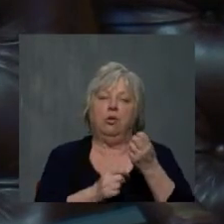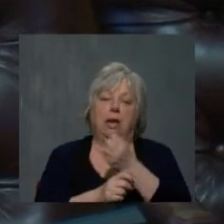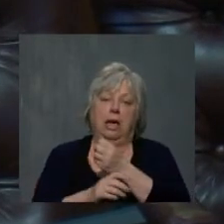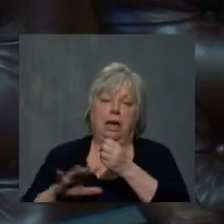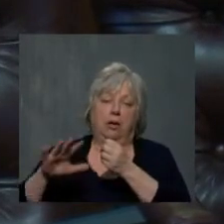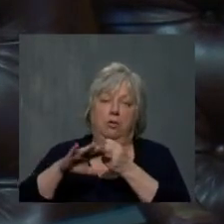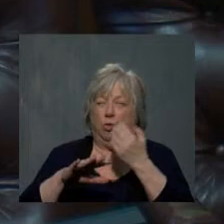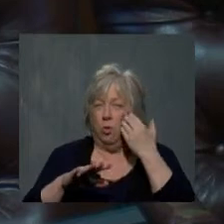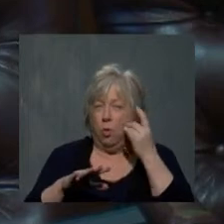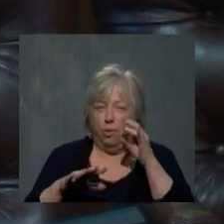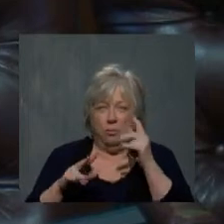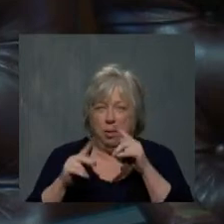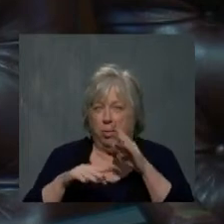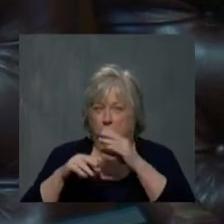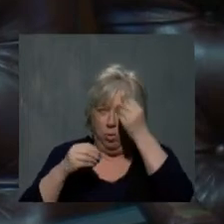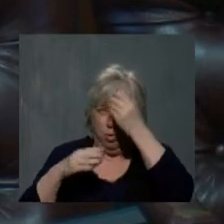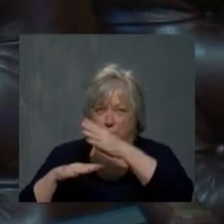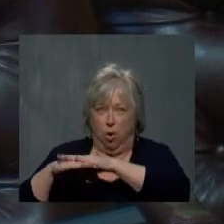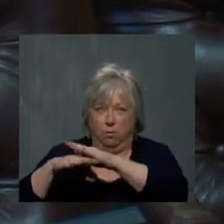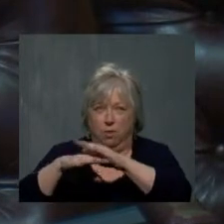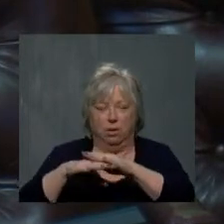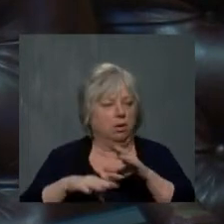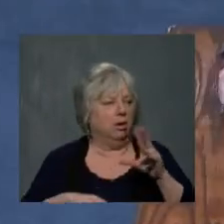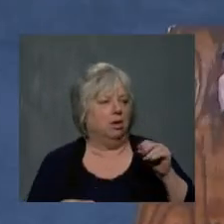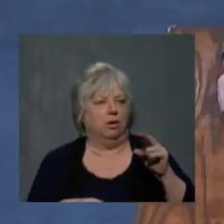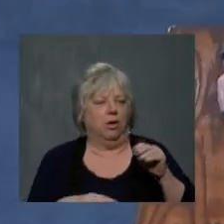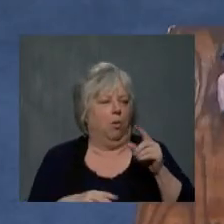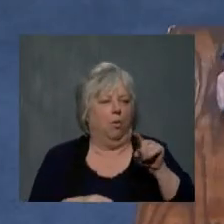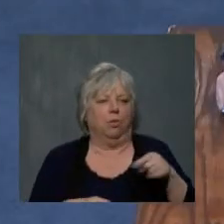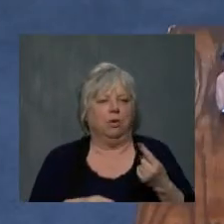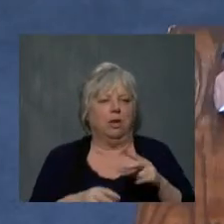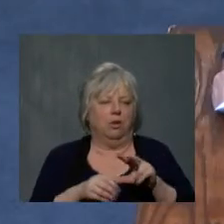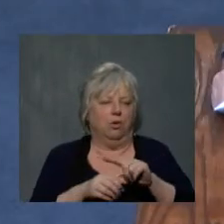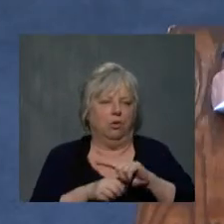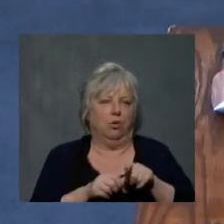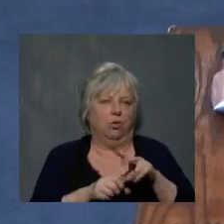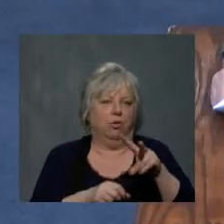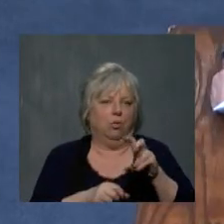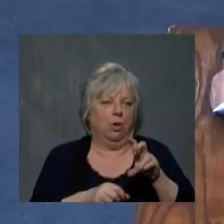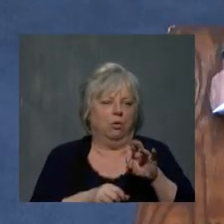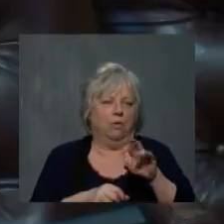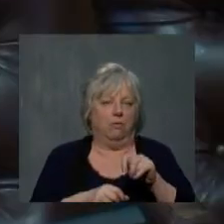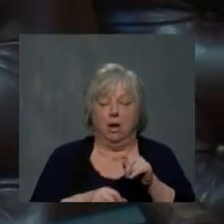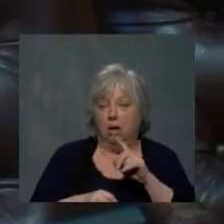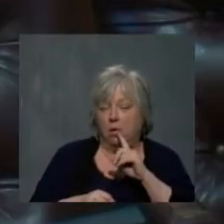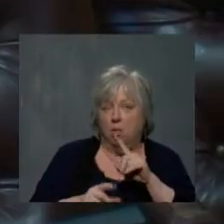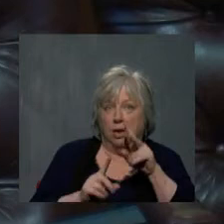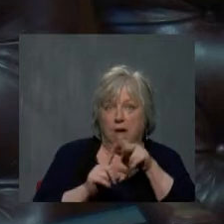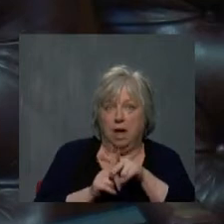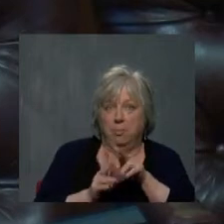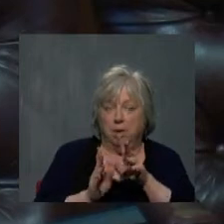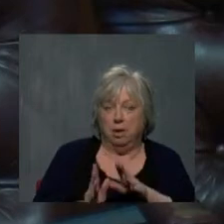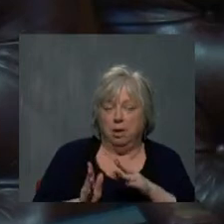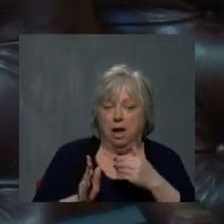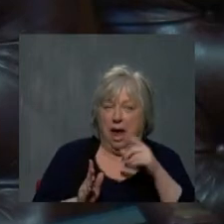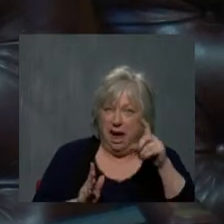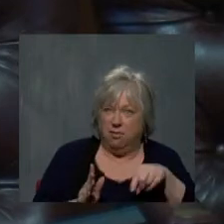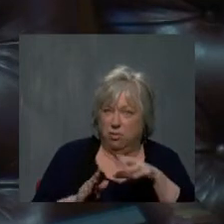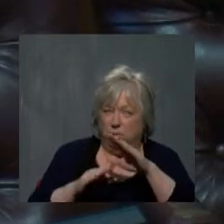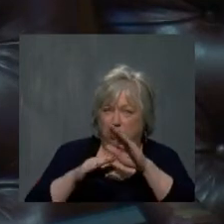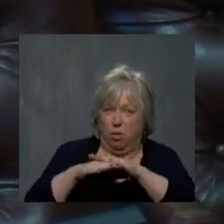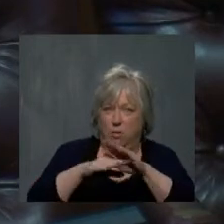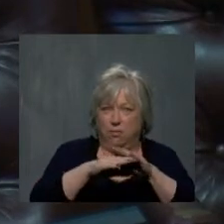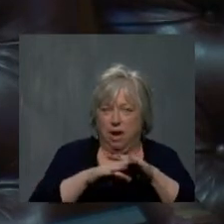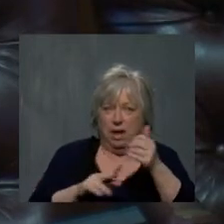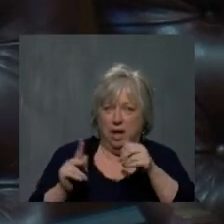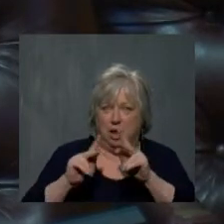No, the only notifications that were sent out is what I just said, the 200 feet radius. And did the applicant, would the applicant have had to notify any